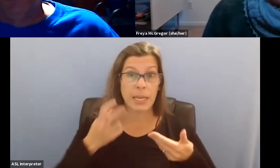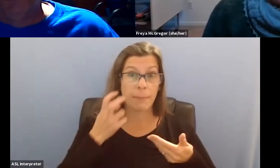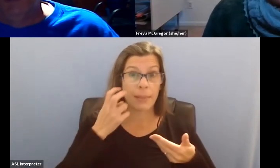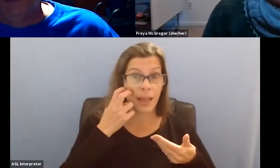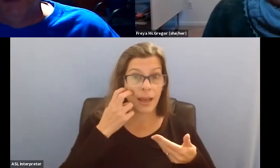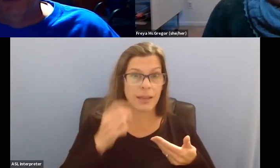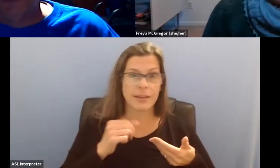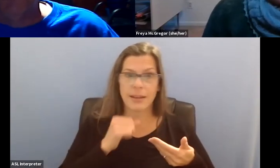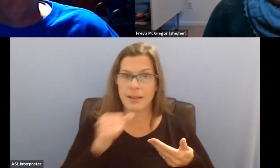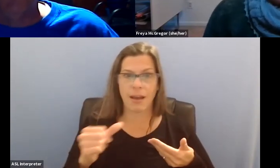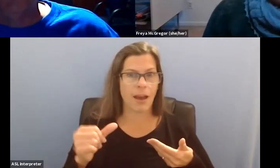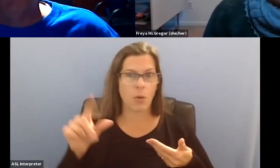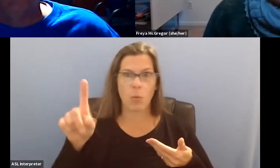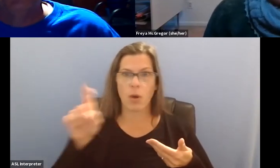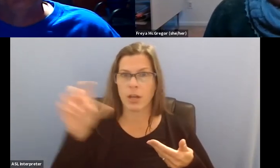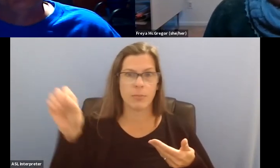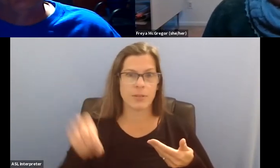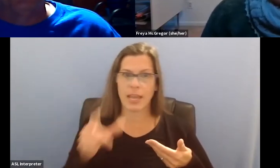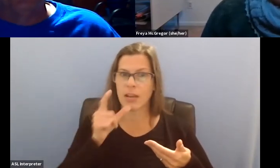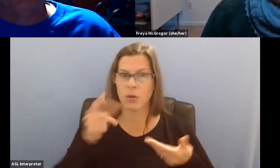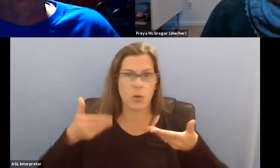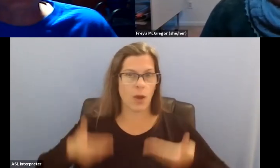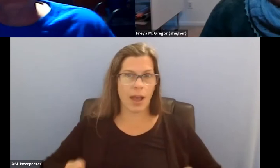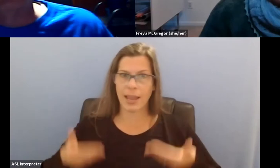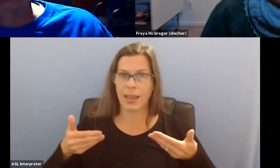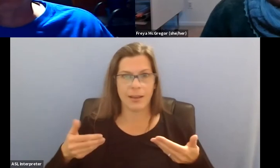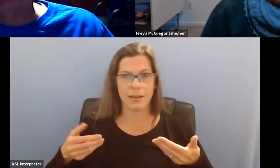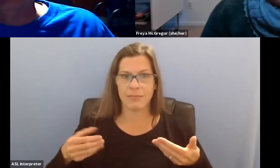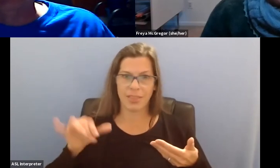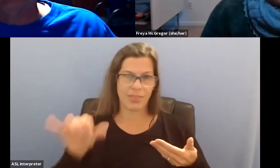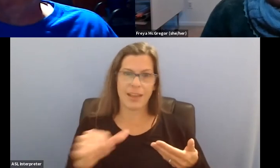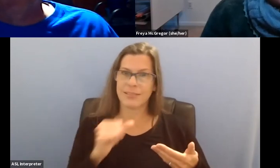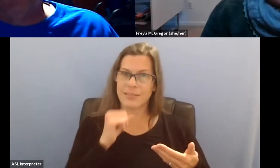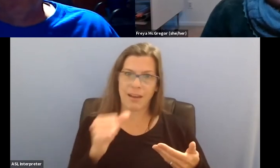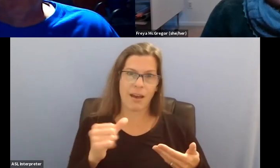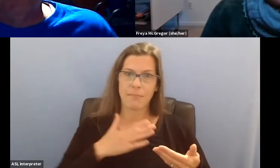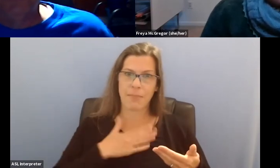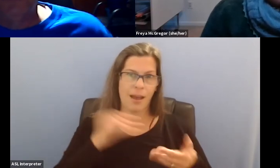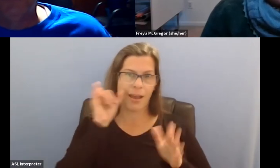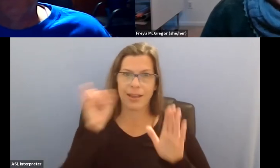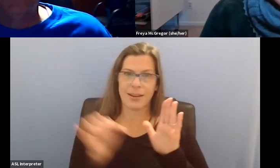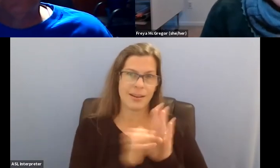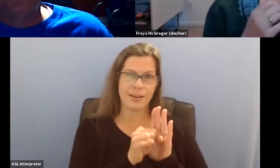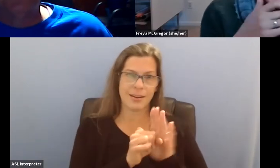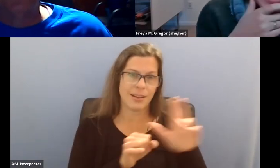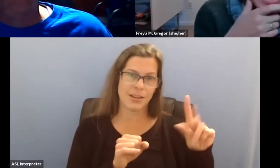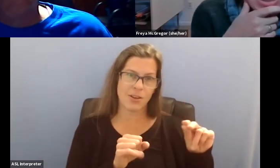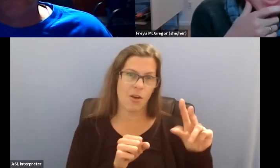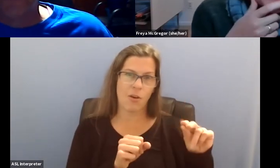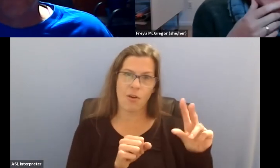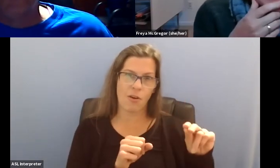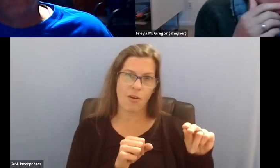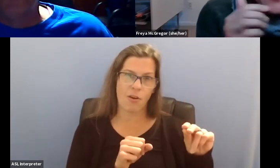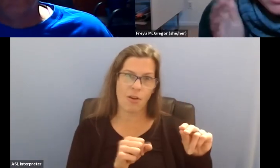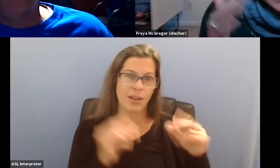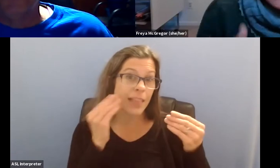as a human being. It does very little to talk about just who the person is that I am. Hey, so just to